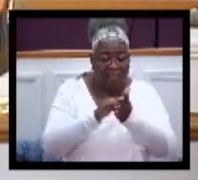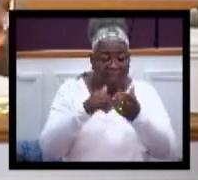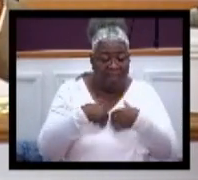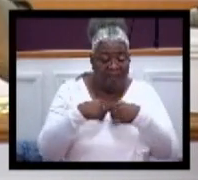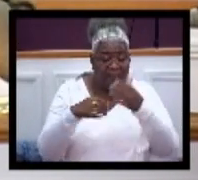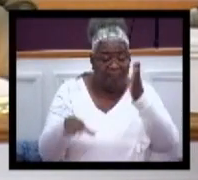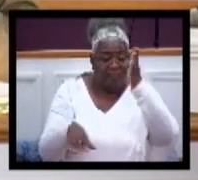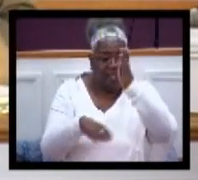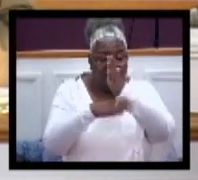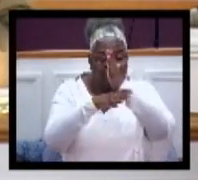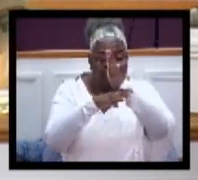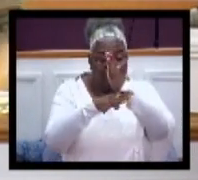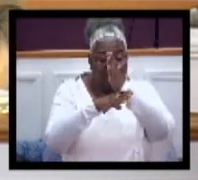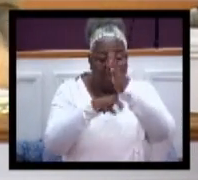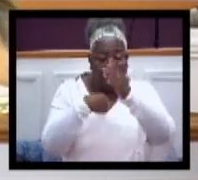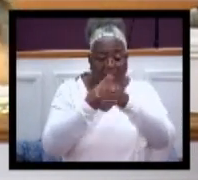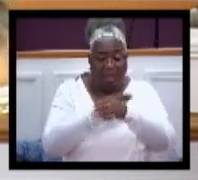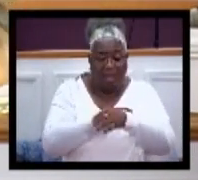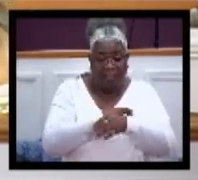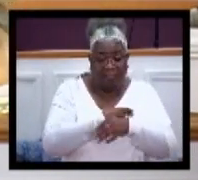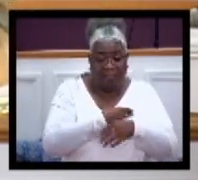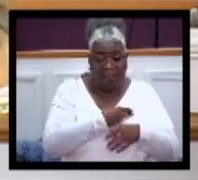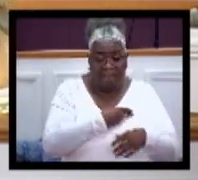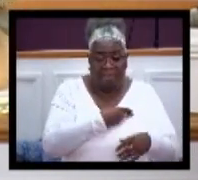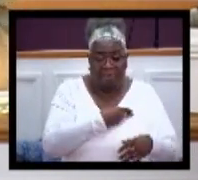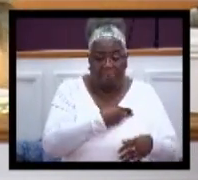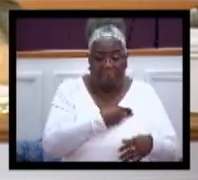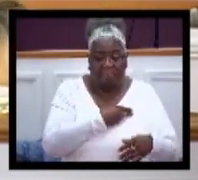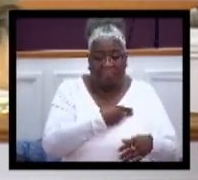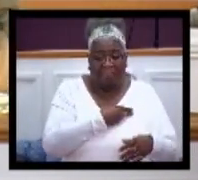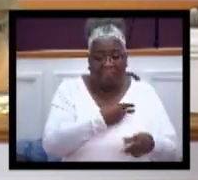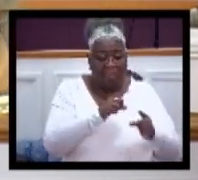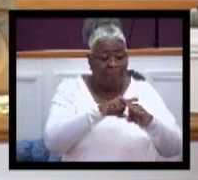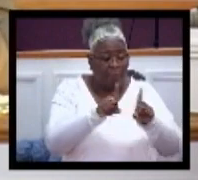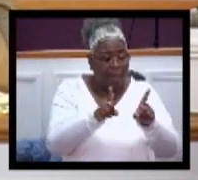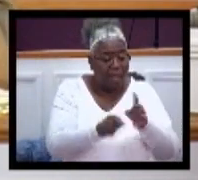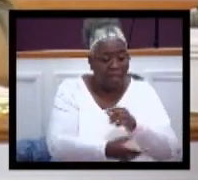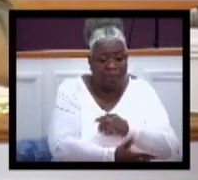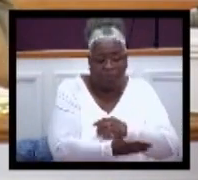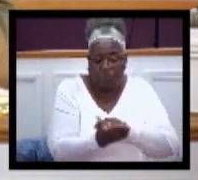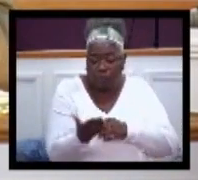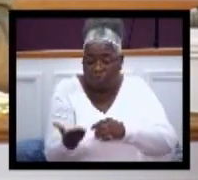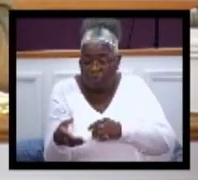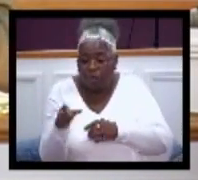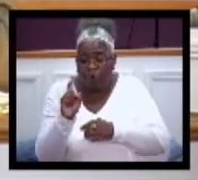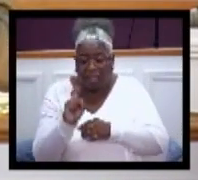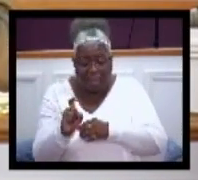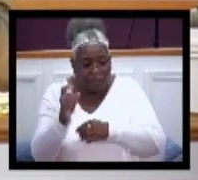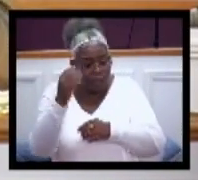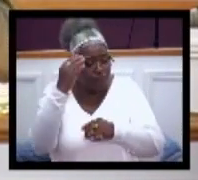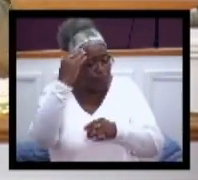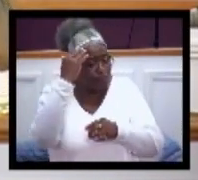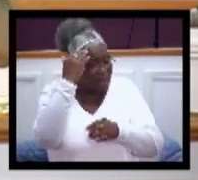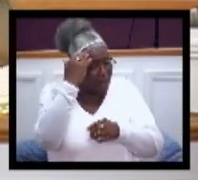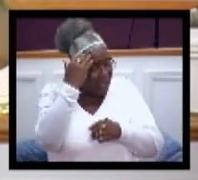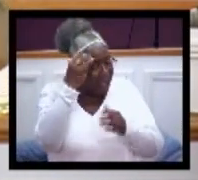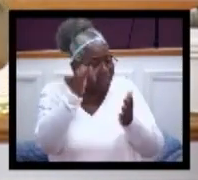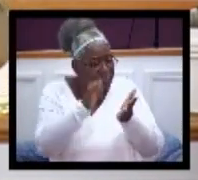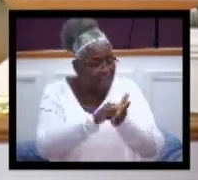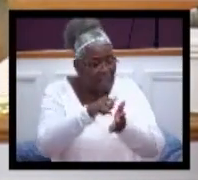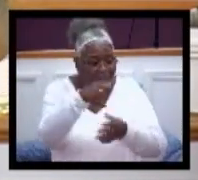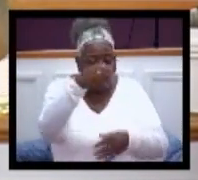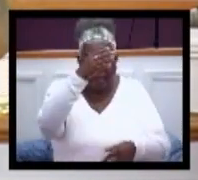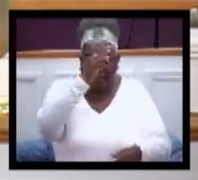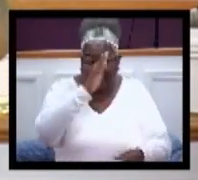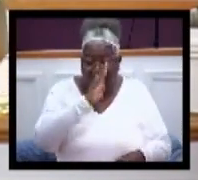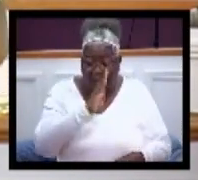hindered us. Y'all so quiet. But you've got to realize that